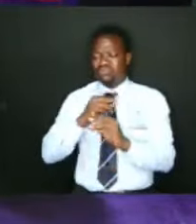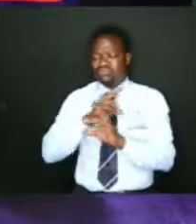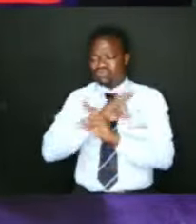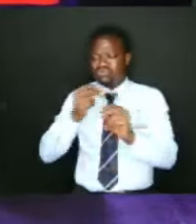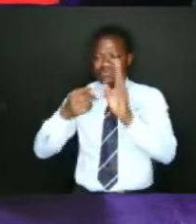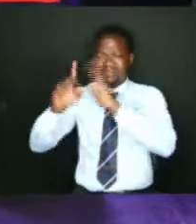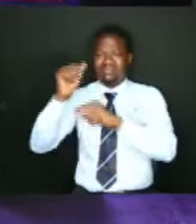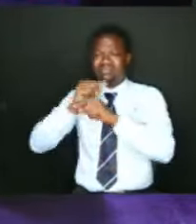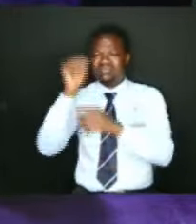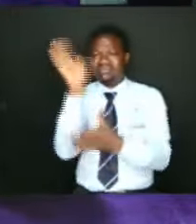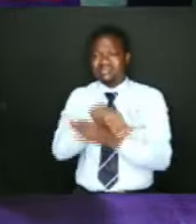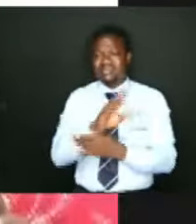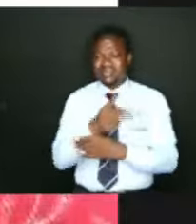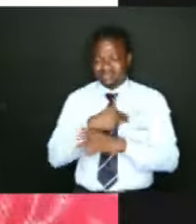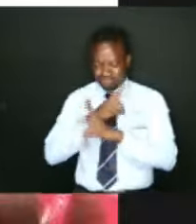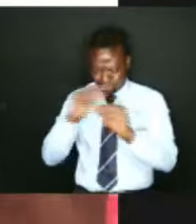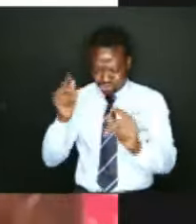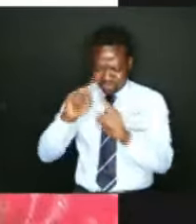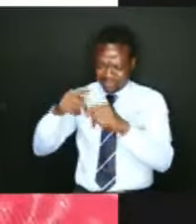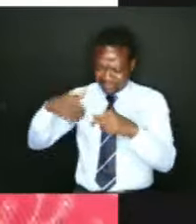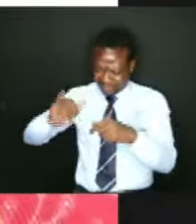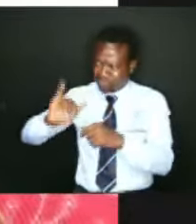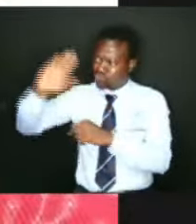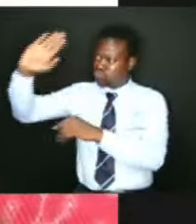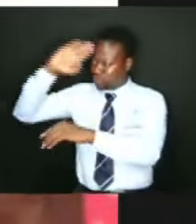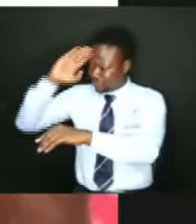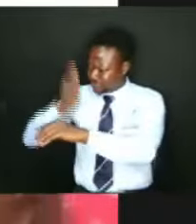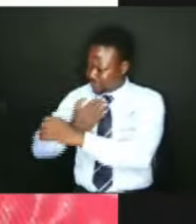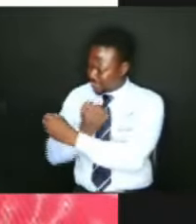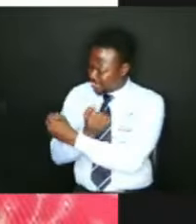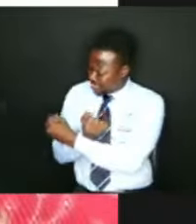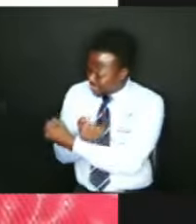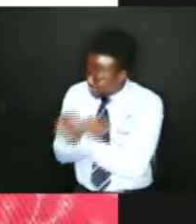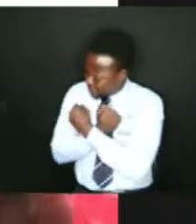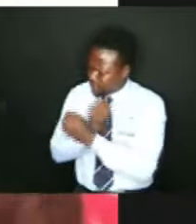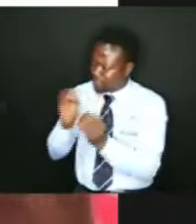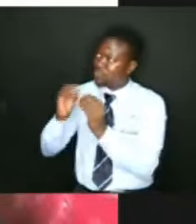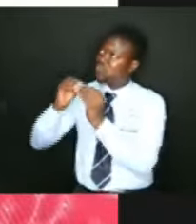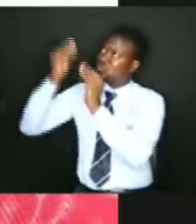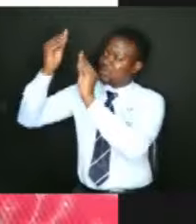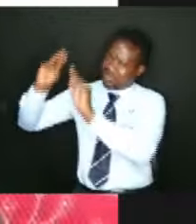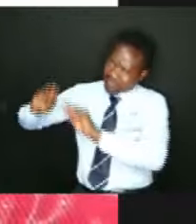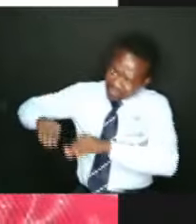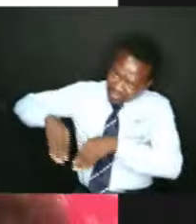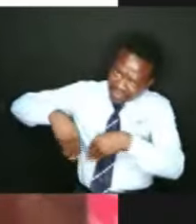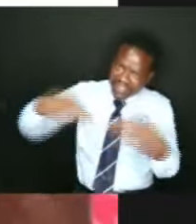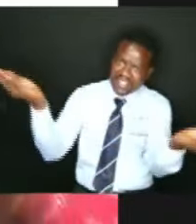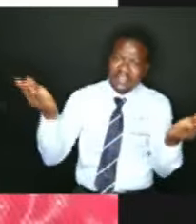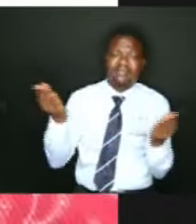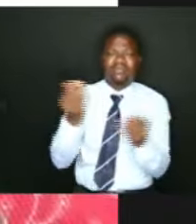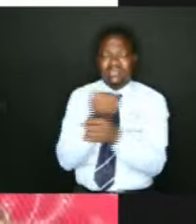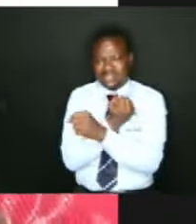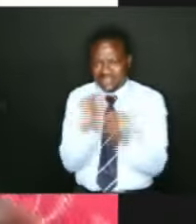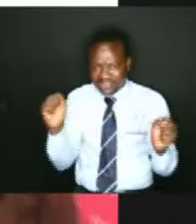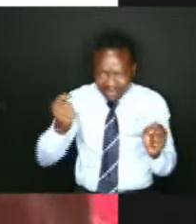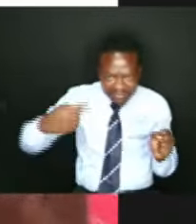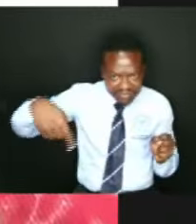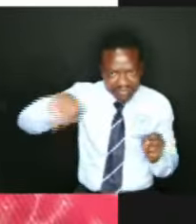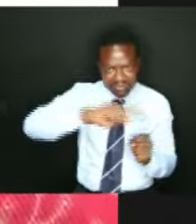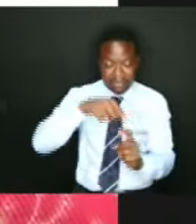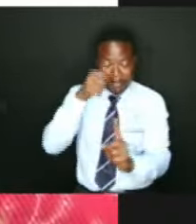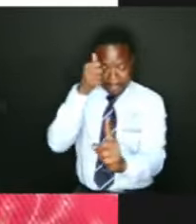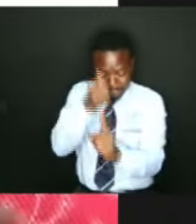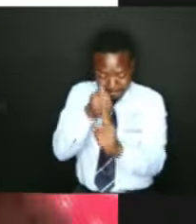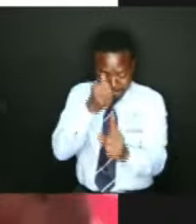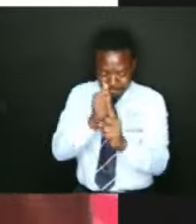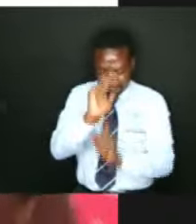did not spare his one and only begotten Son, but gave him unto us freely. Let's bless the name of the Lord wherever you